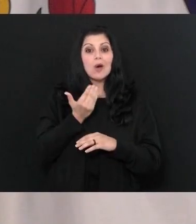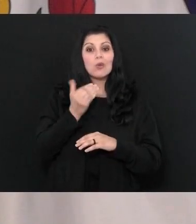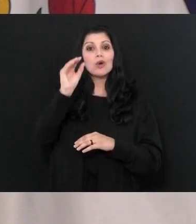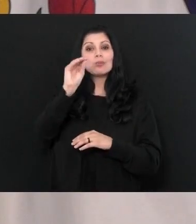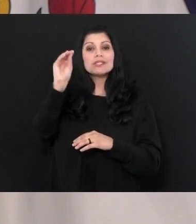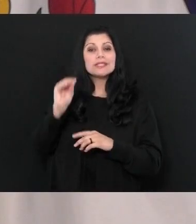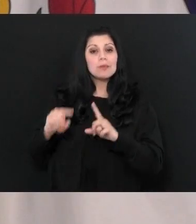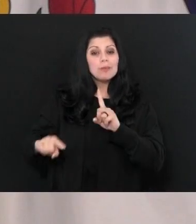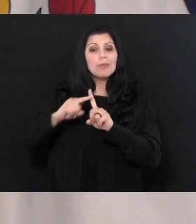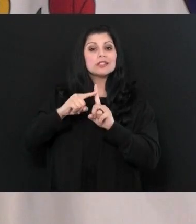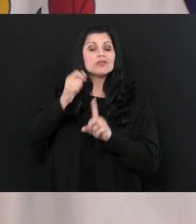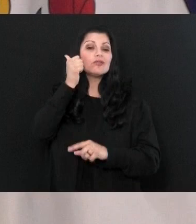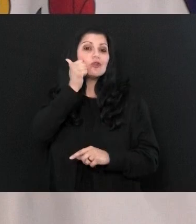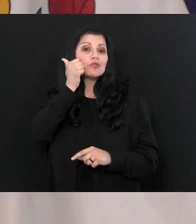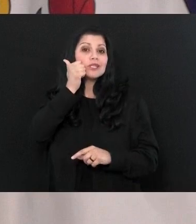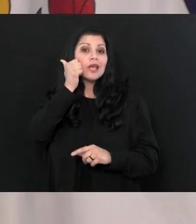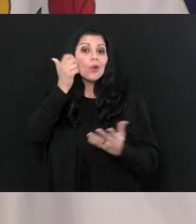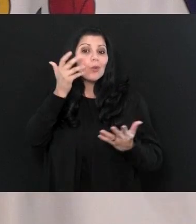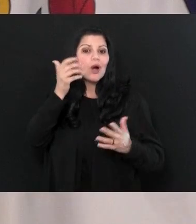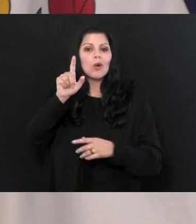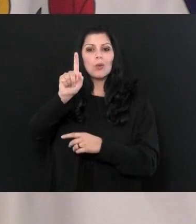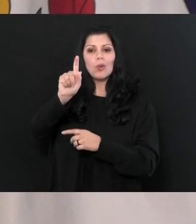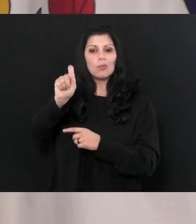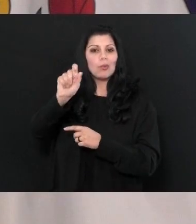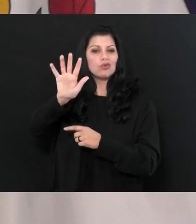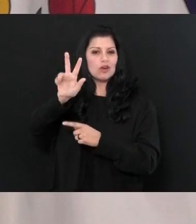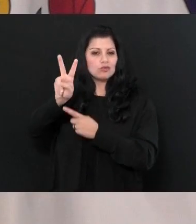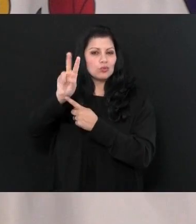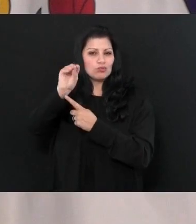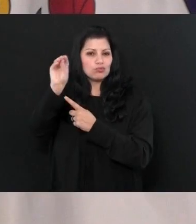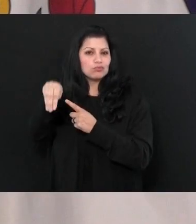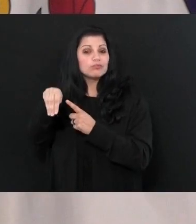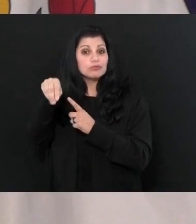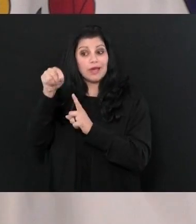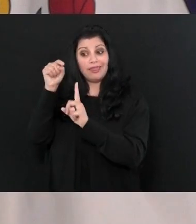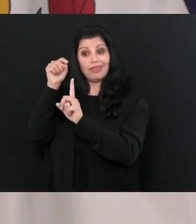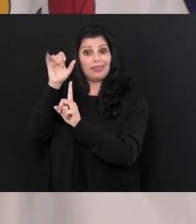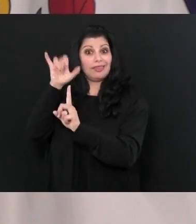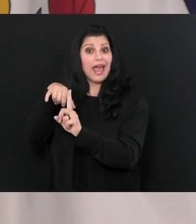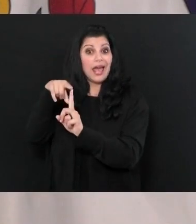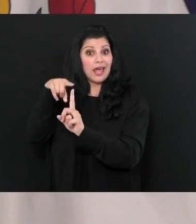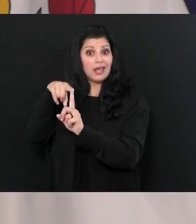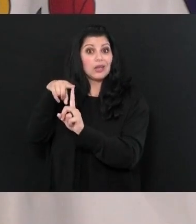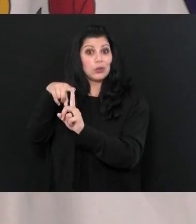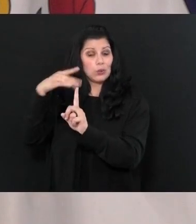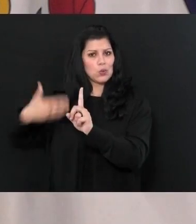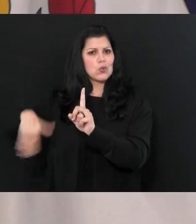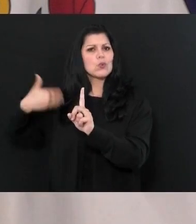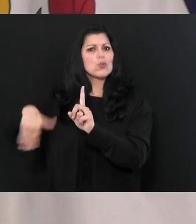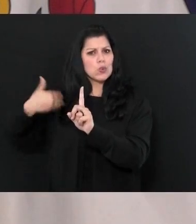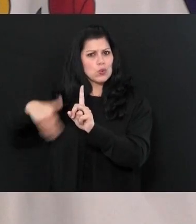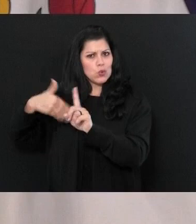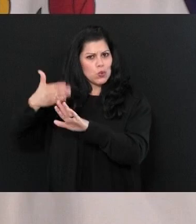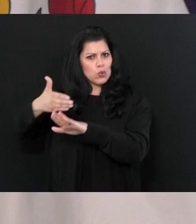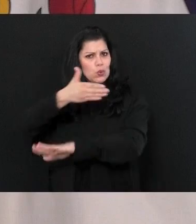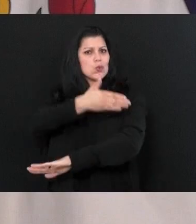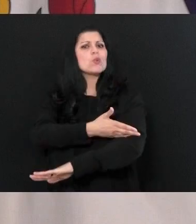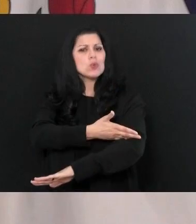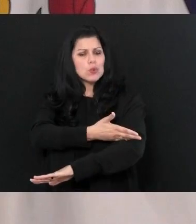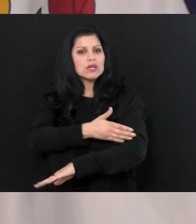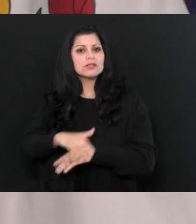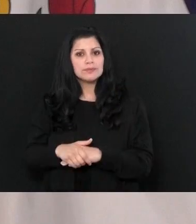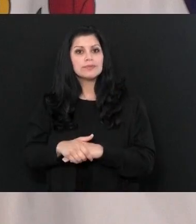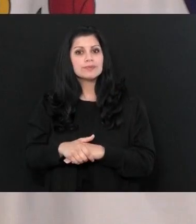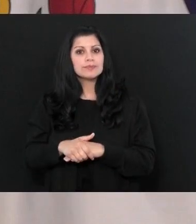positive is at 1.52, and that is dramatically lower.